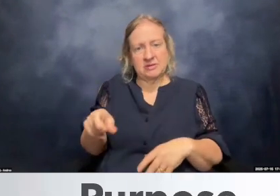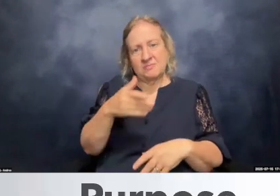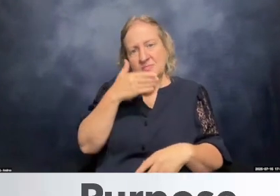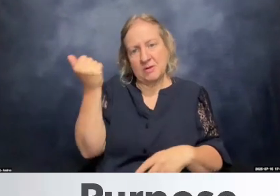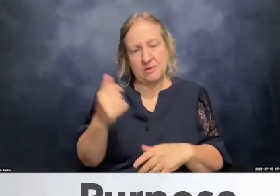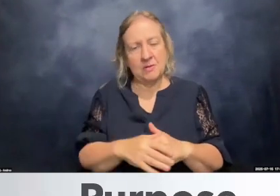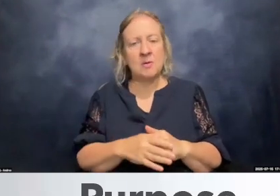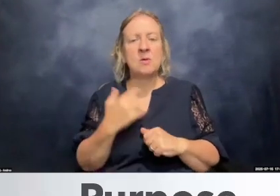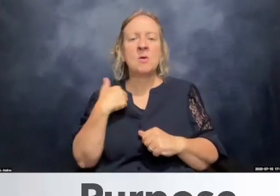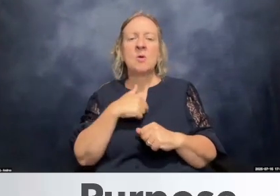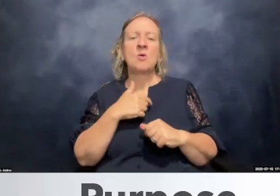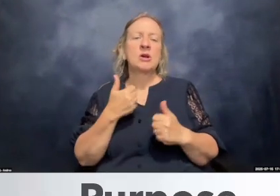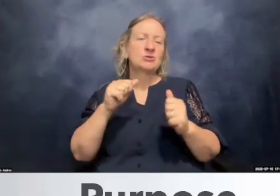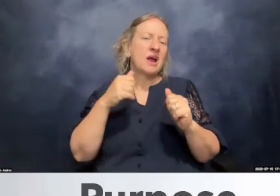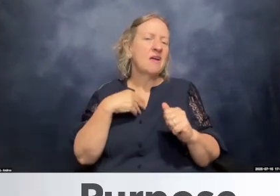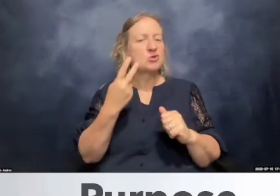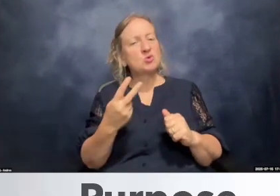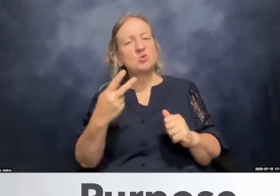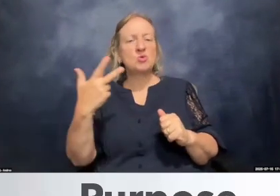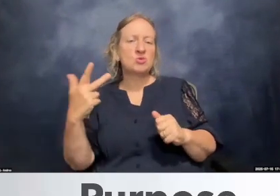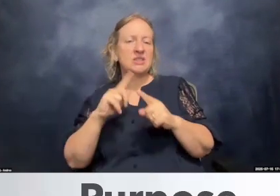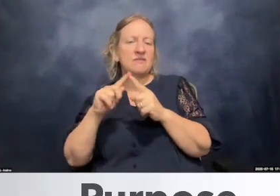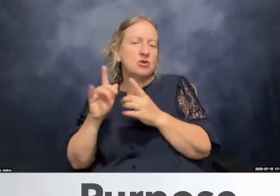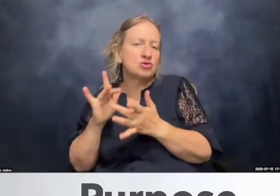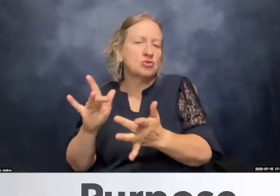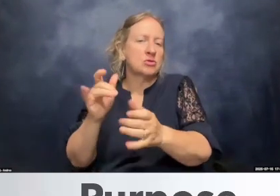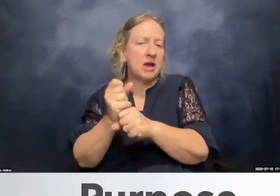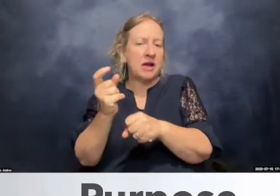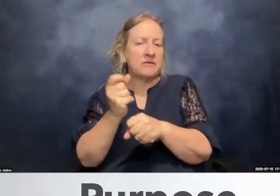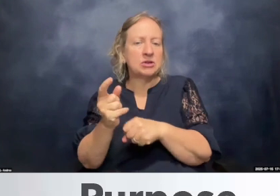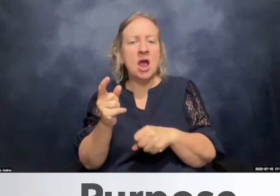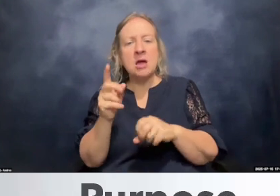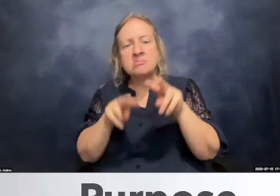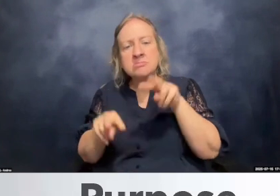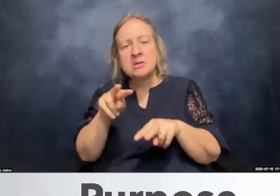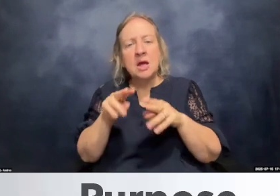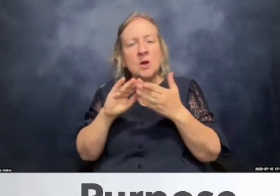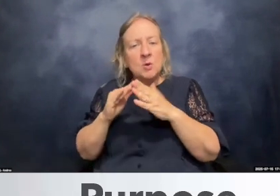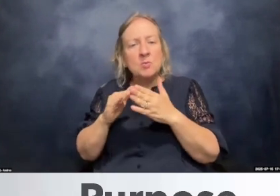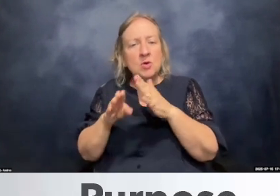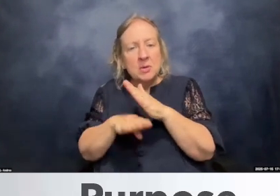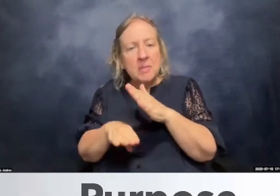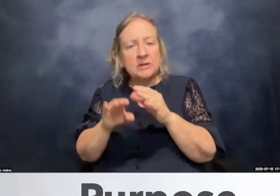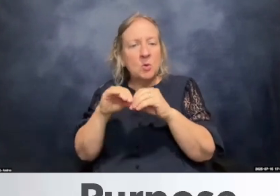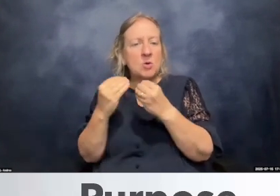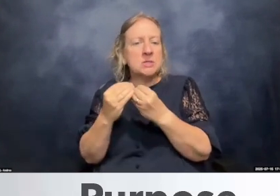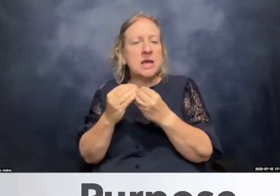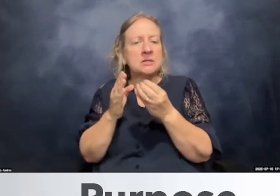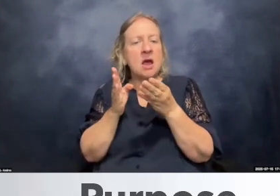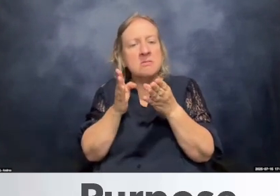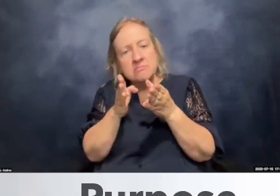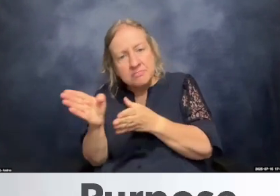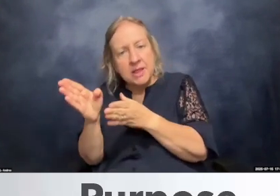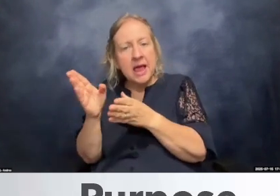2 to 3 community tours each year. Community-based organizations serving priority populations plan these tours with CARB by